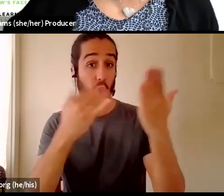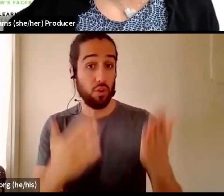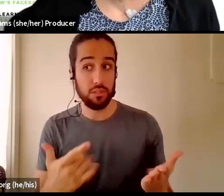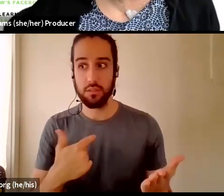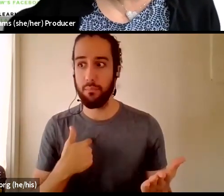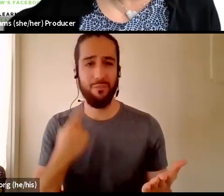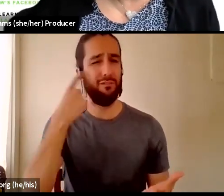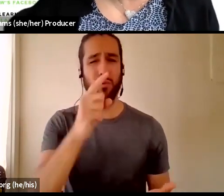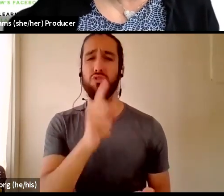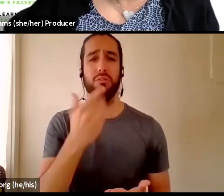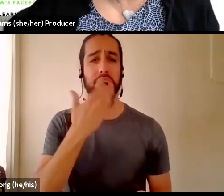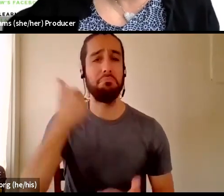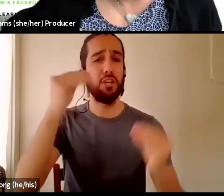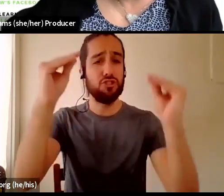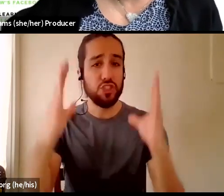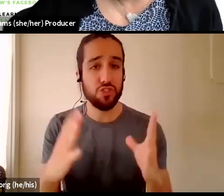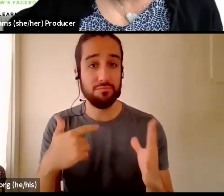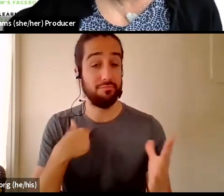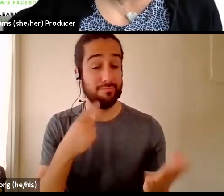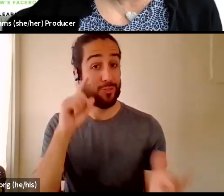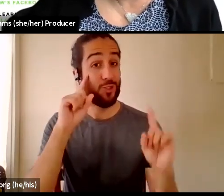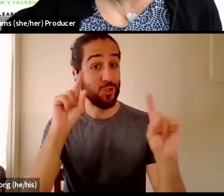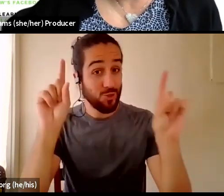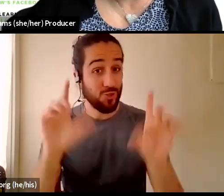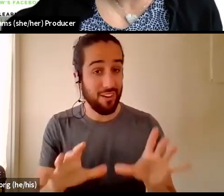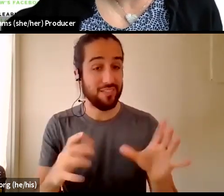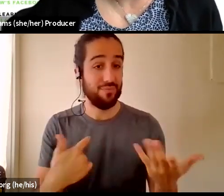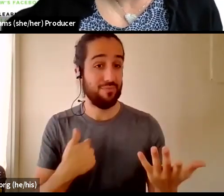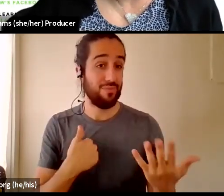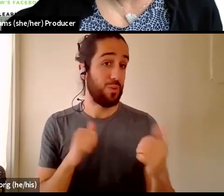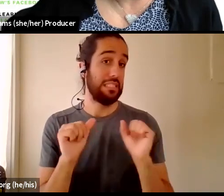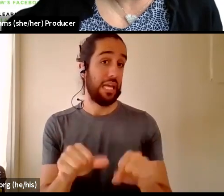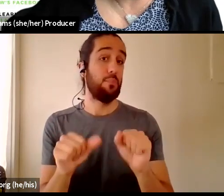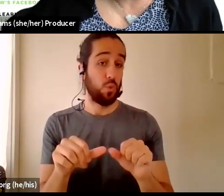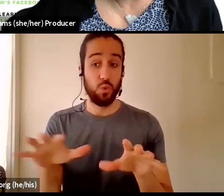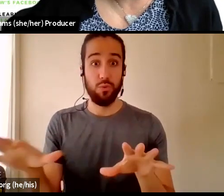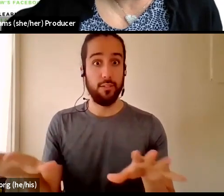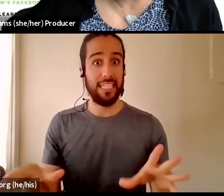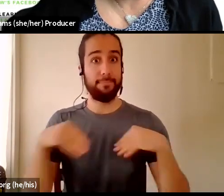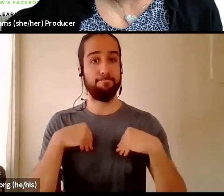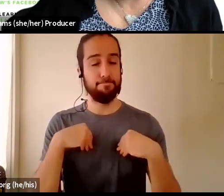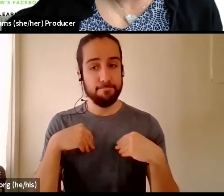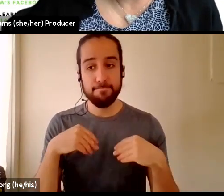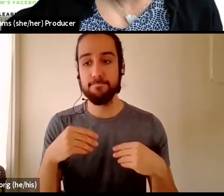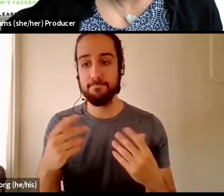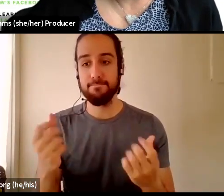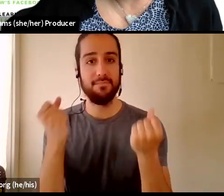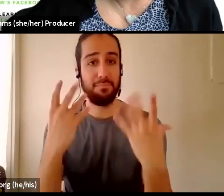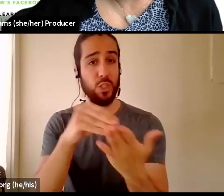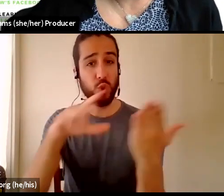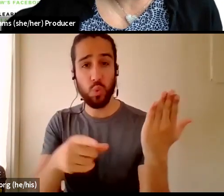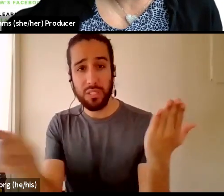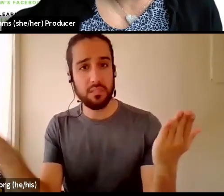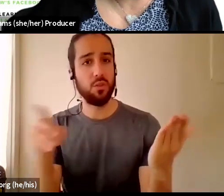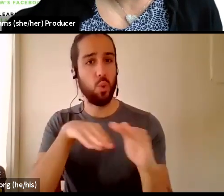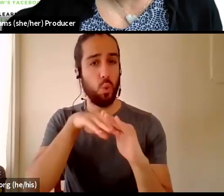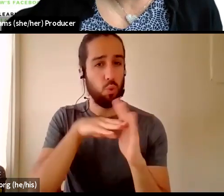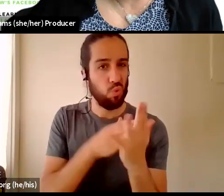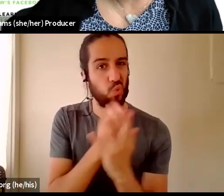right? I'm shocked that I was able to take this many students through such a deep, deep,